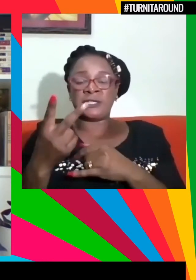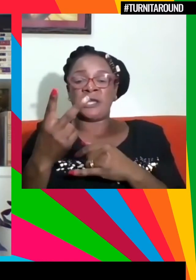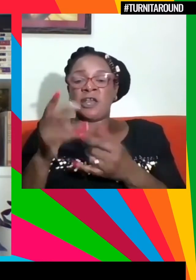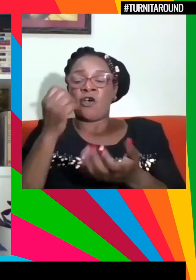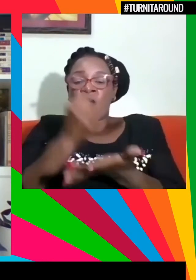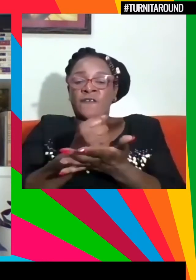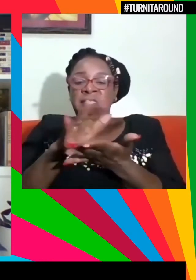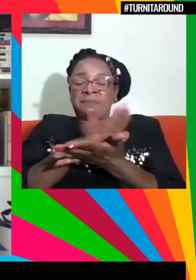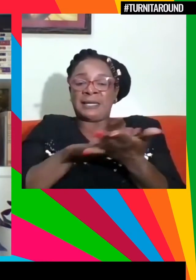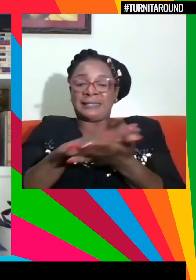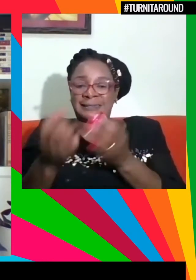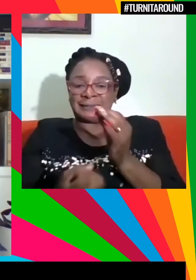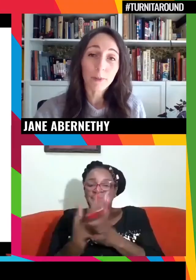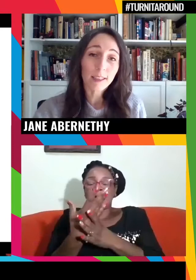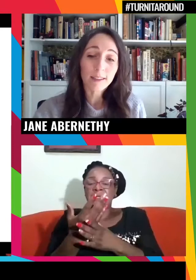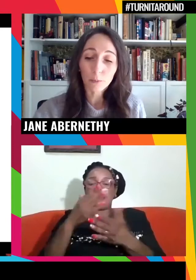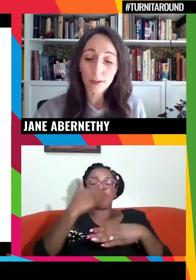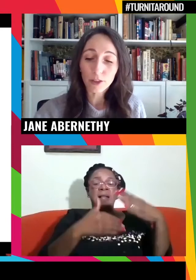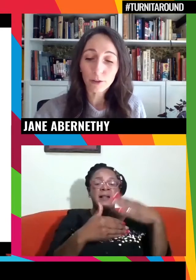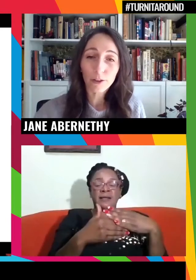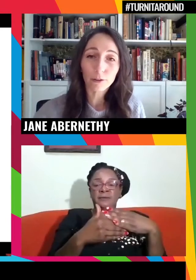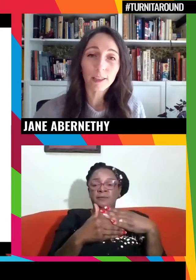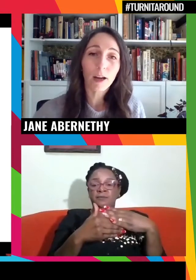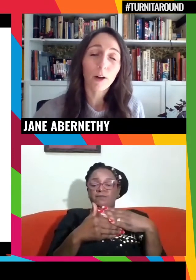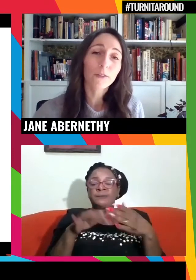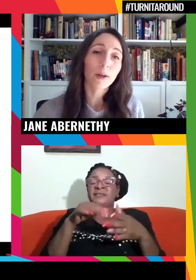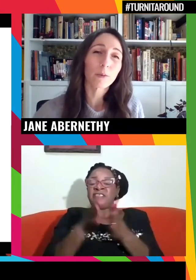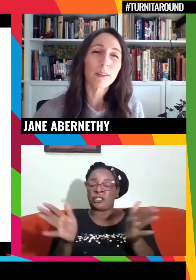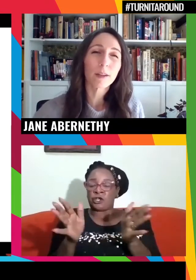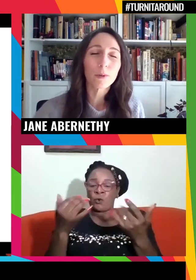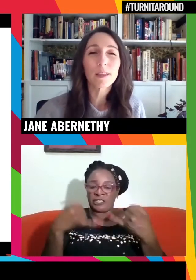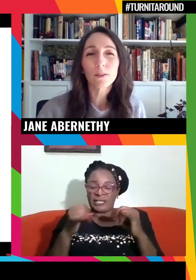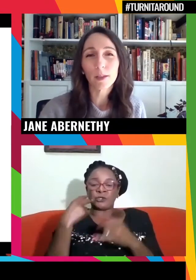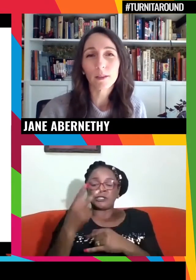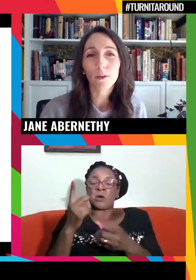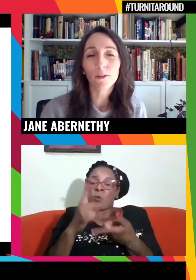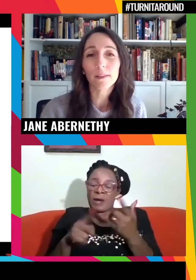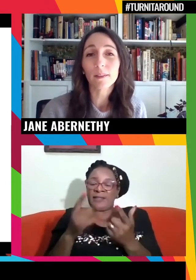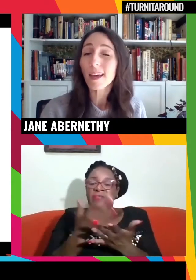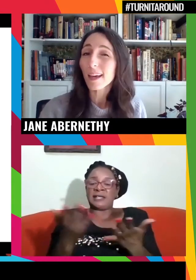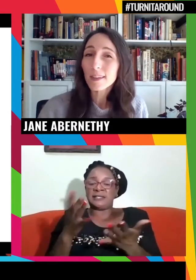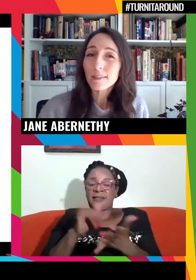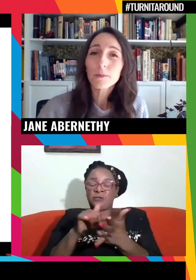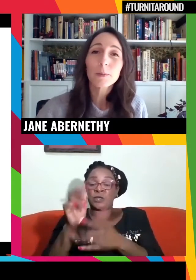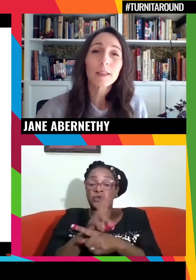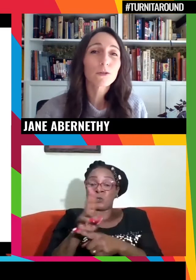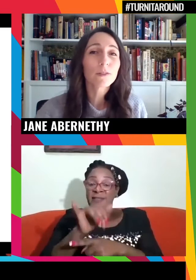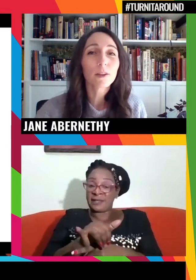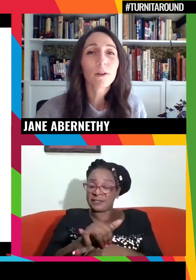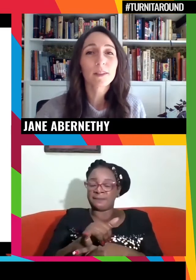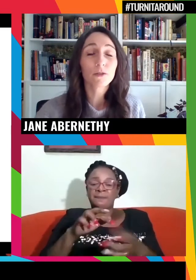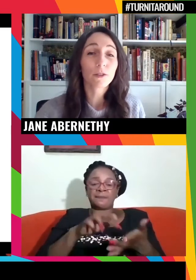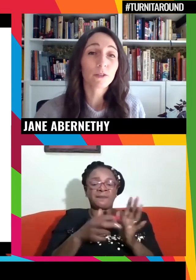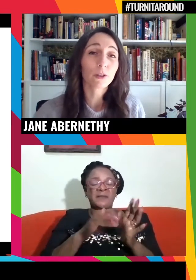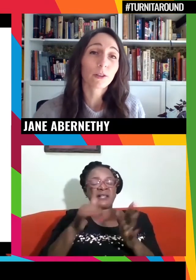and setting out kind of buildings as in general. They're looking at also at what are the ingredients going into those spaces. And this seems to be an